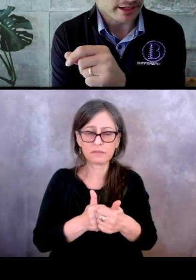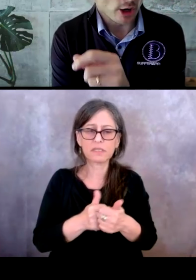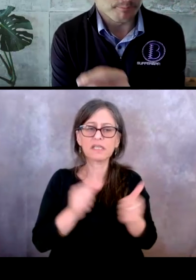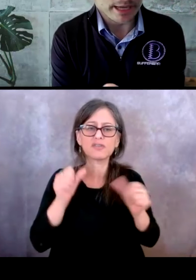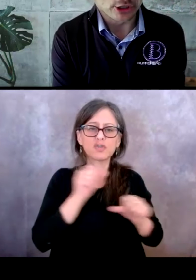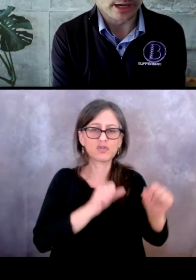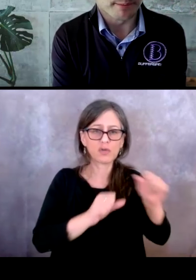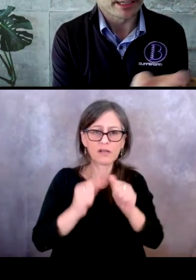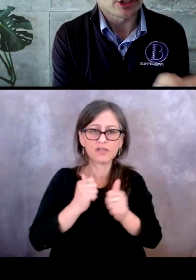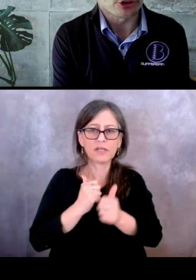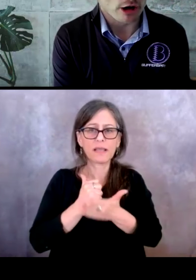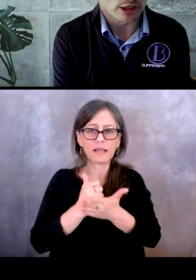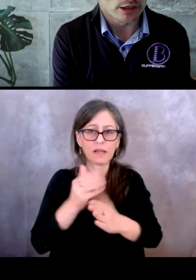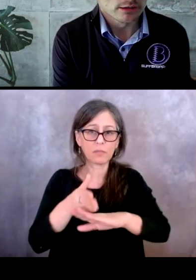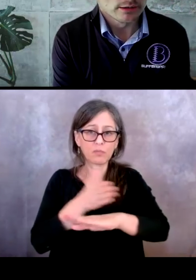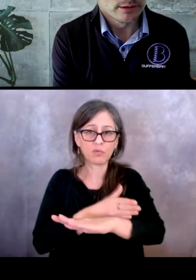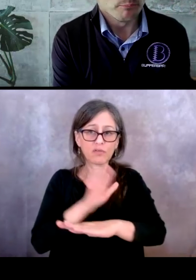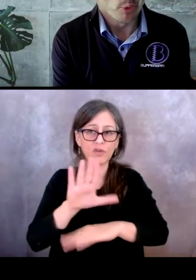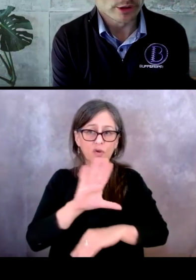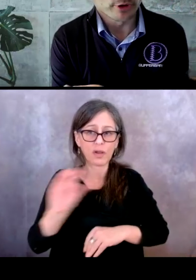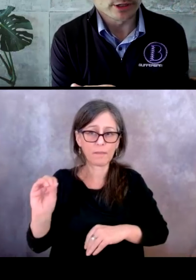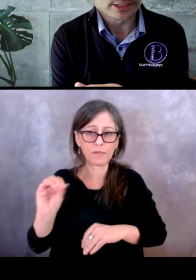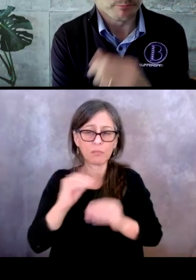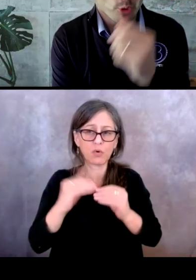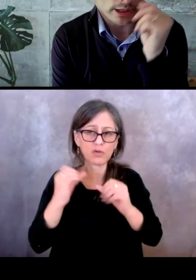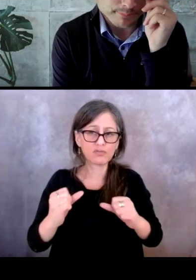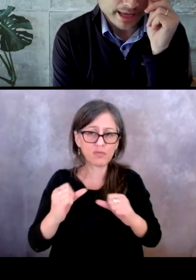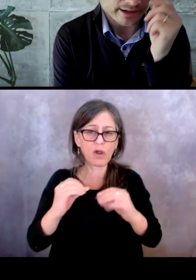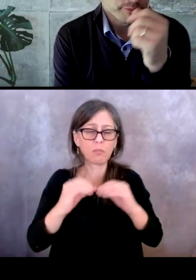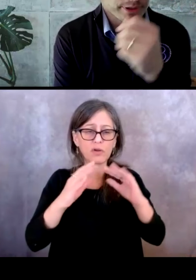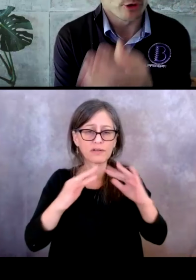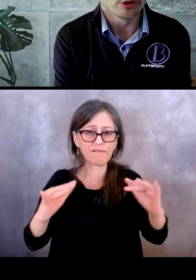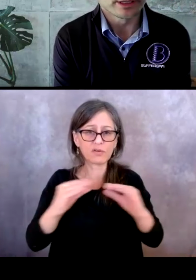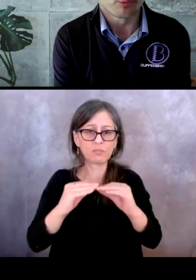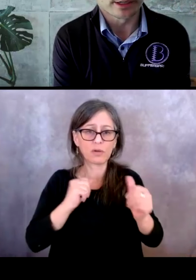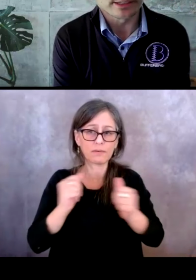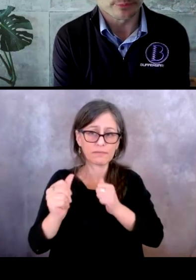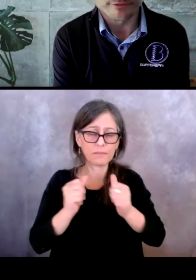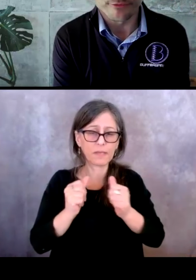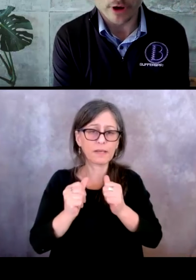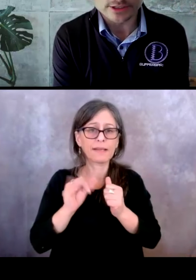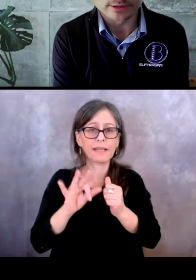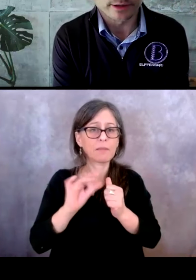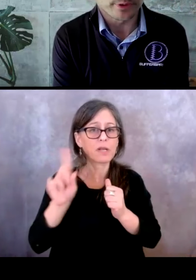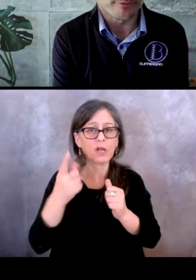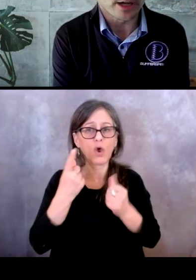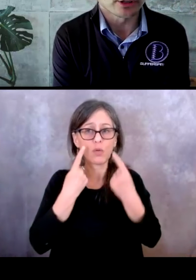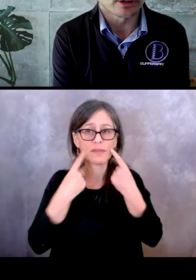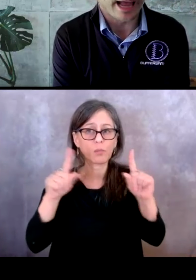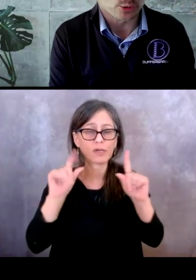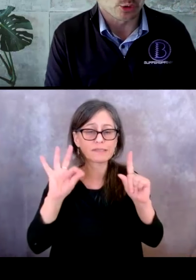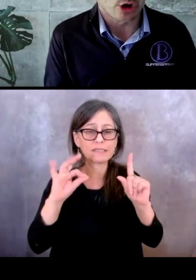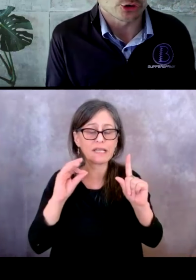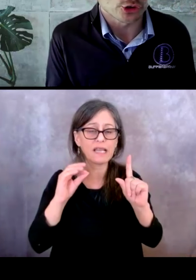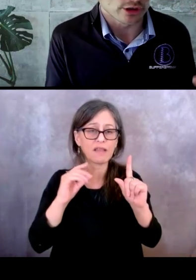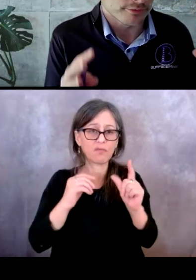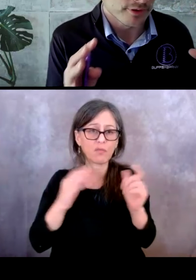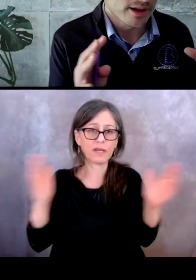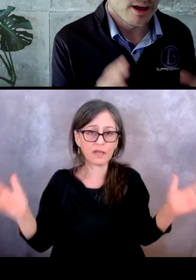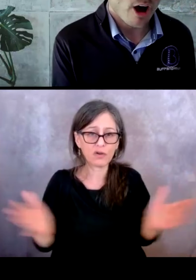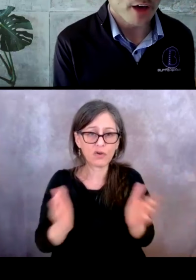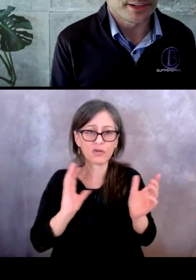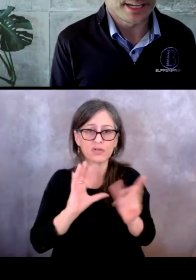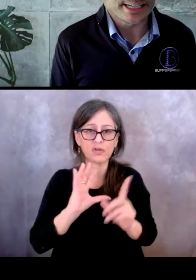strategy that can help make your company stronger, more diverse, and more competitive. But it only works if we foster our actual culture